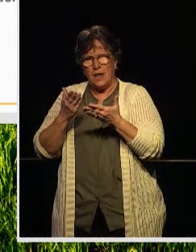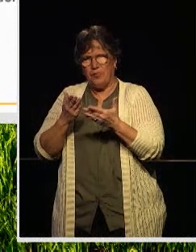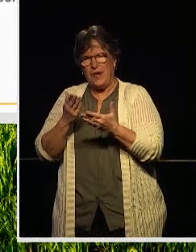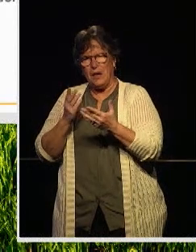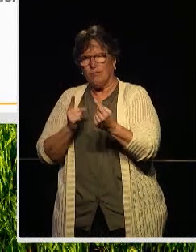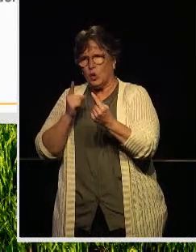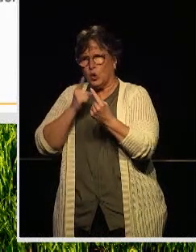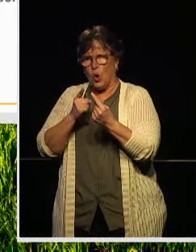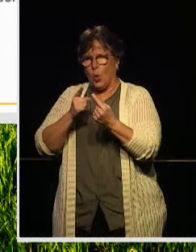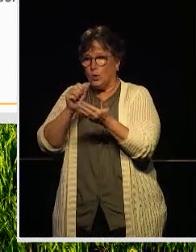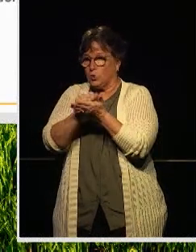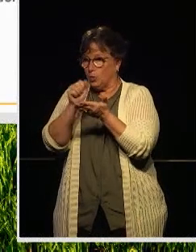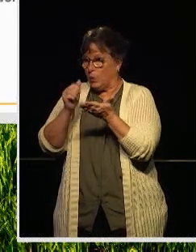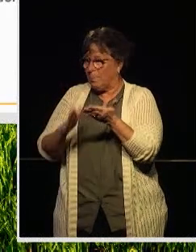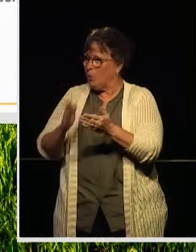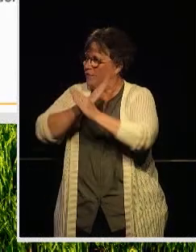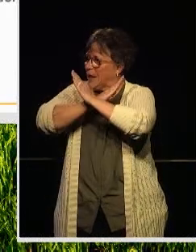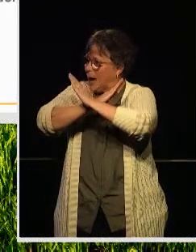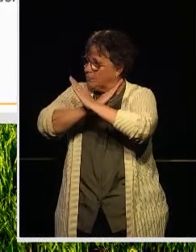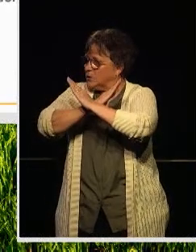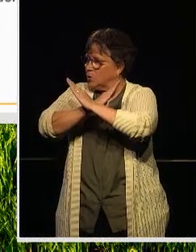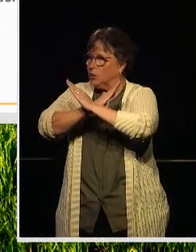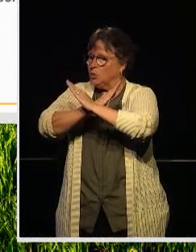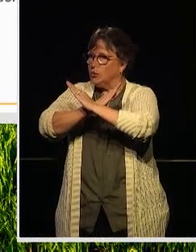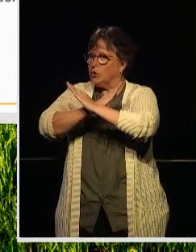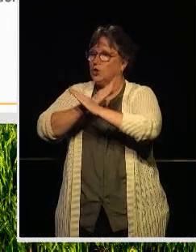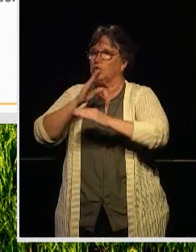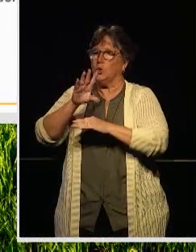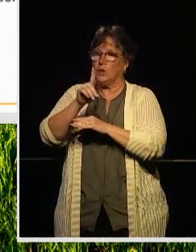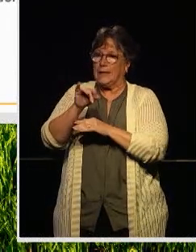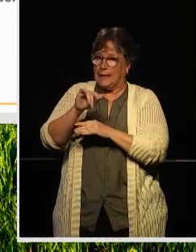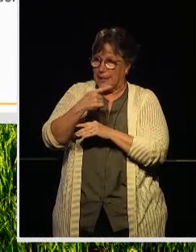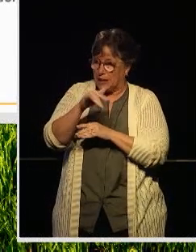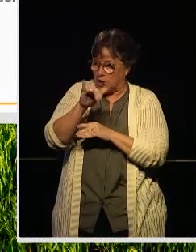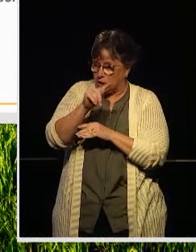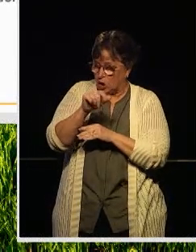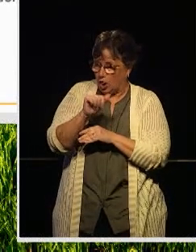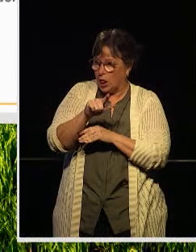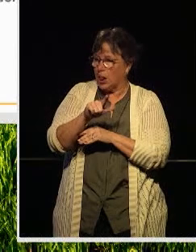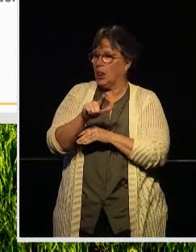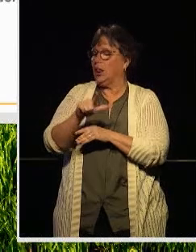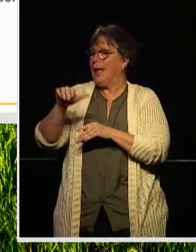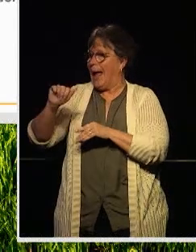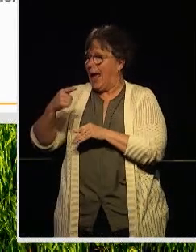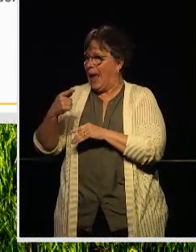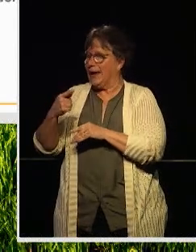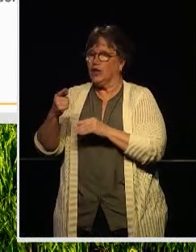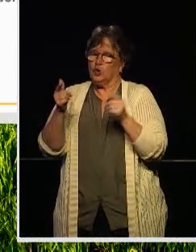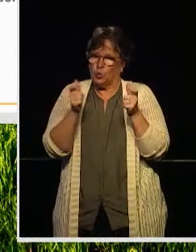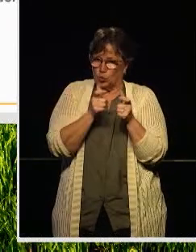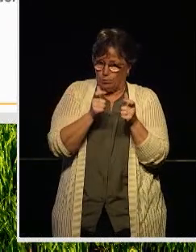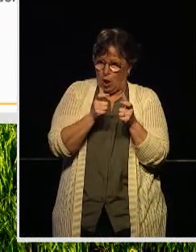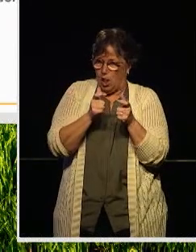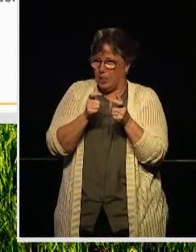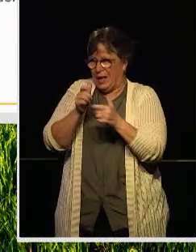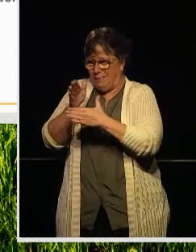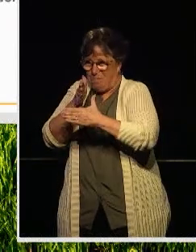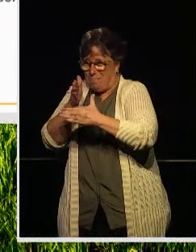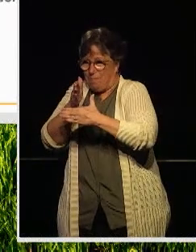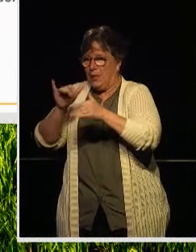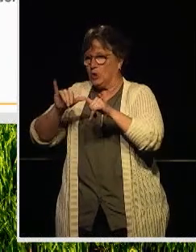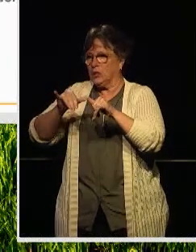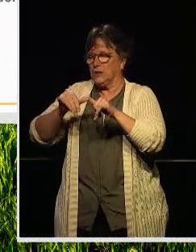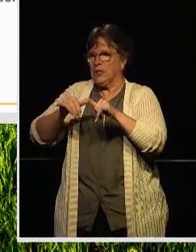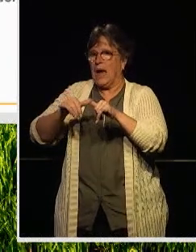obstacles to the adoption of digital ag on small and mid-sized farms. Things such as